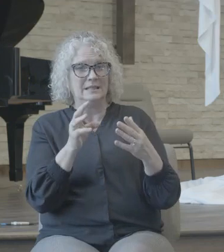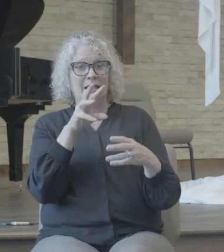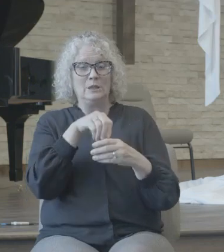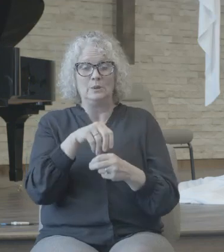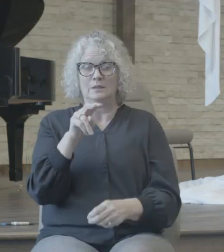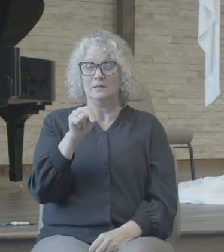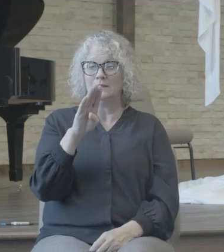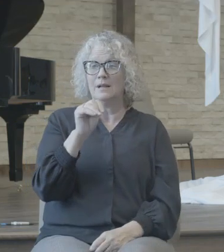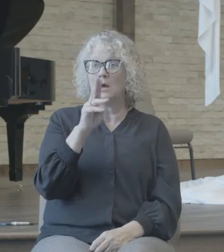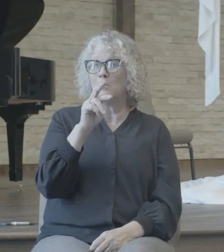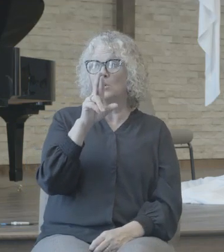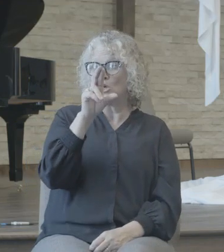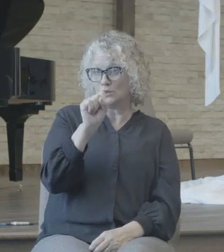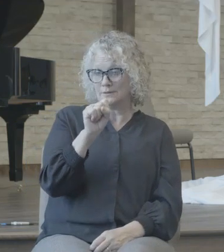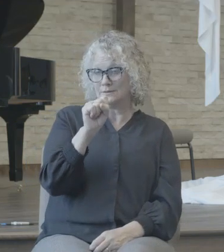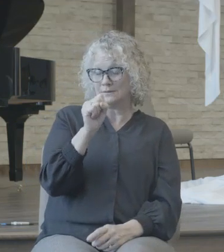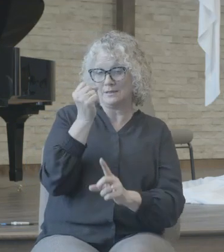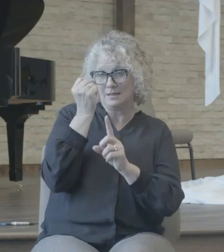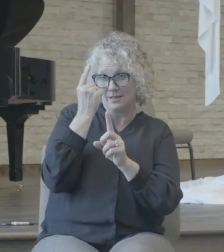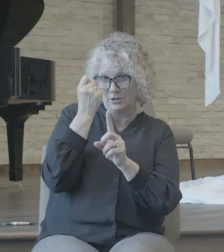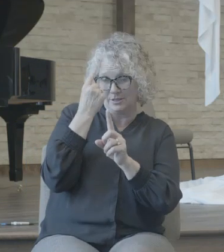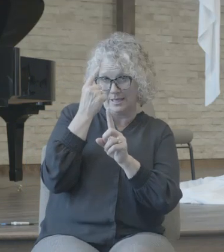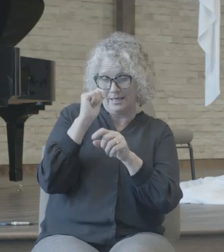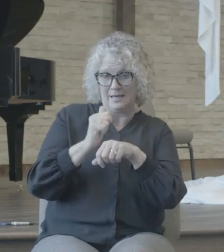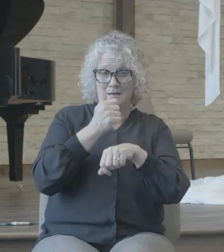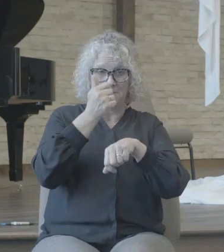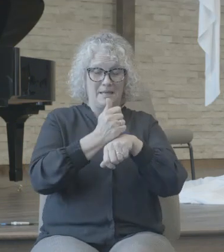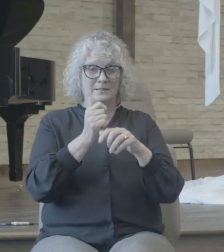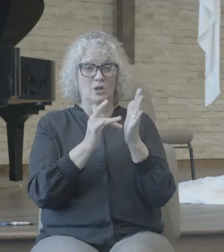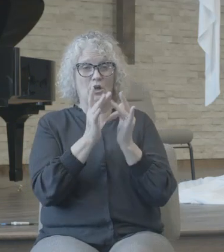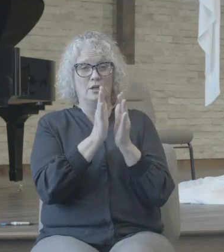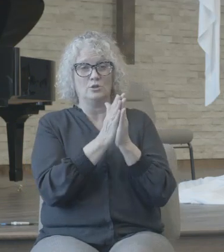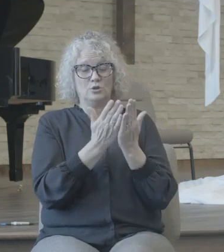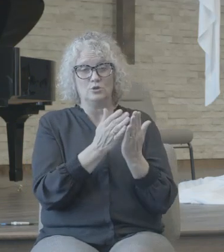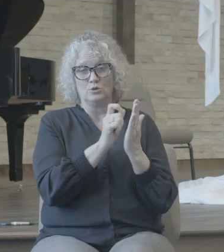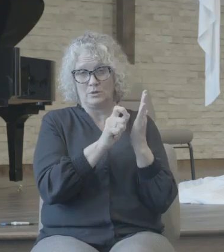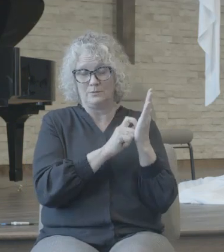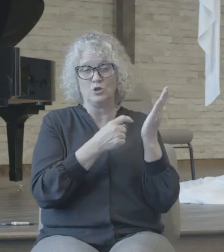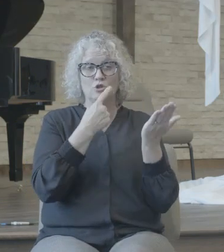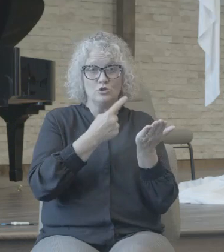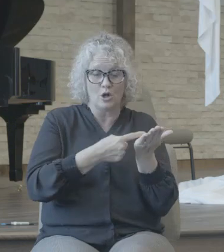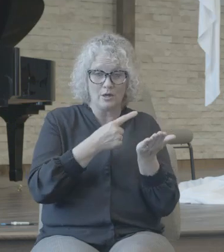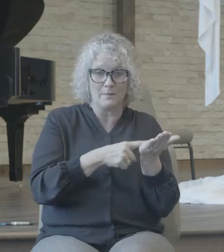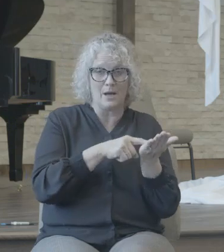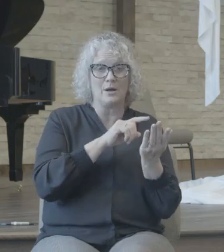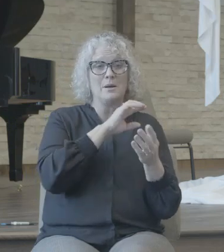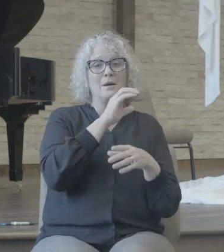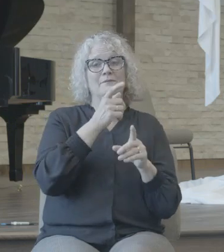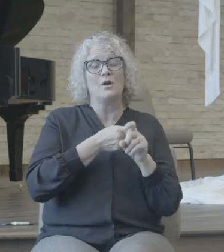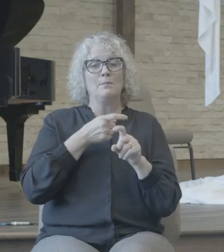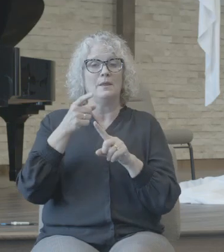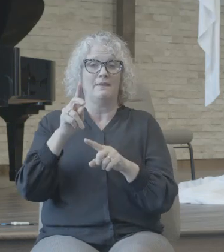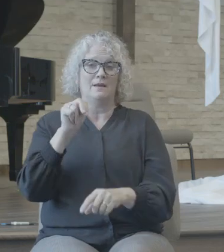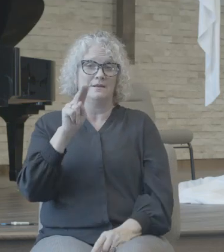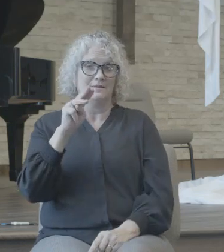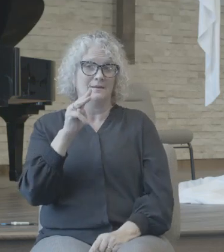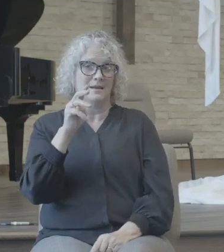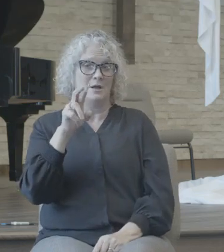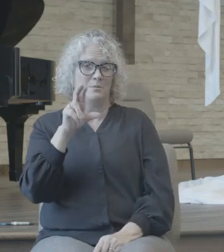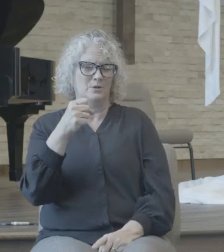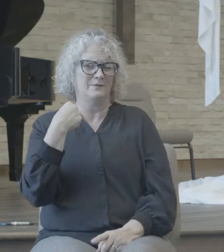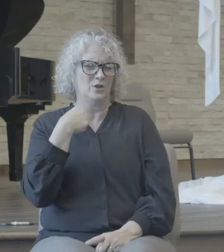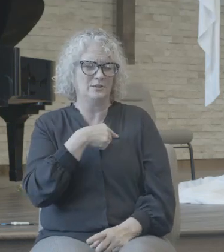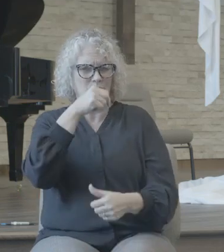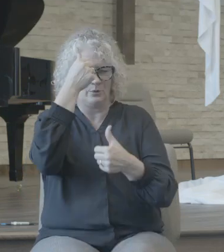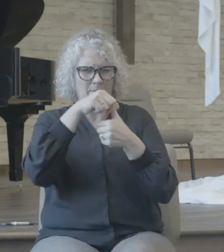numbers based on what the scriptures talk about concerning the numbers. And that's something else to keep in mind. For us to properly understand